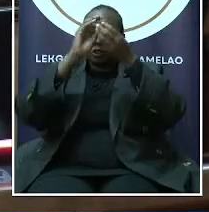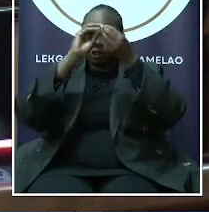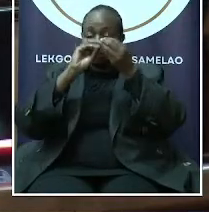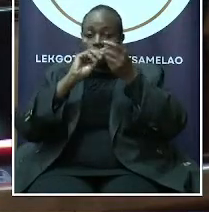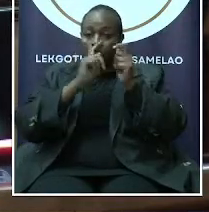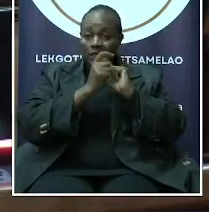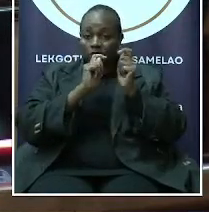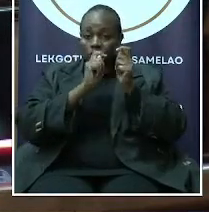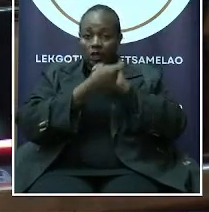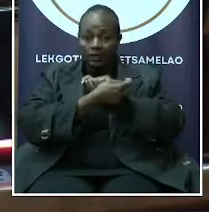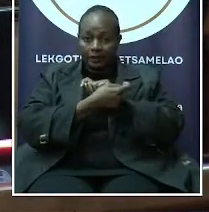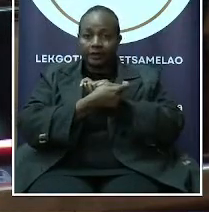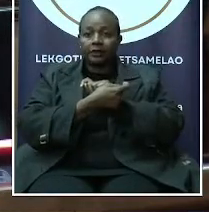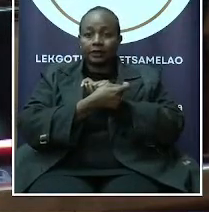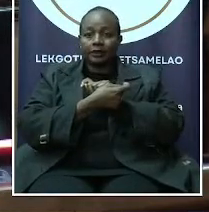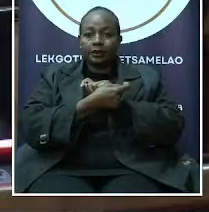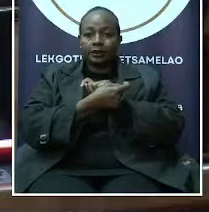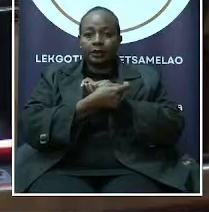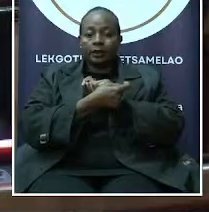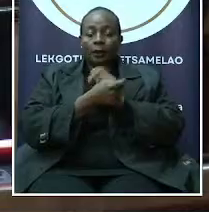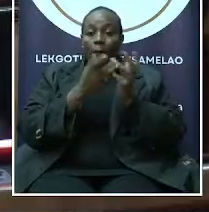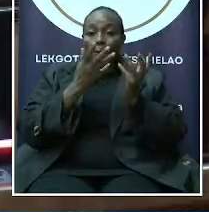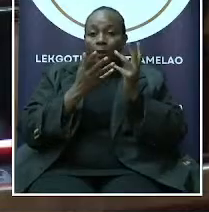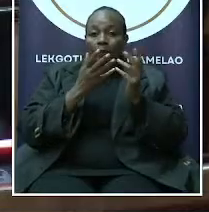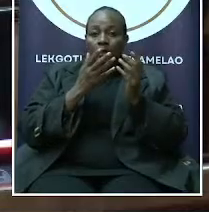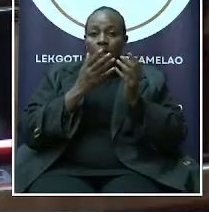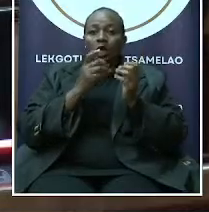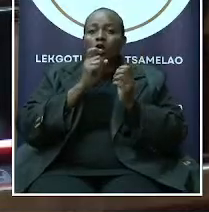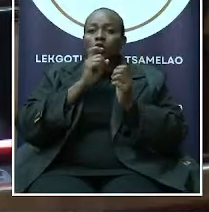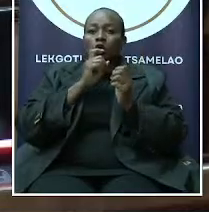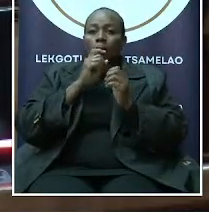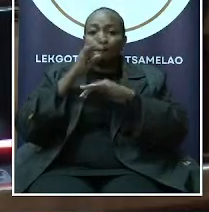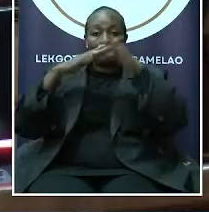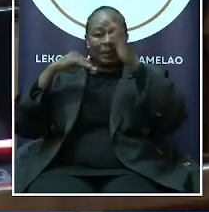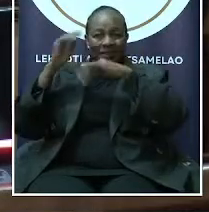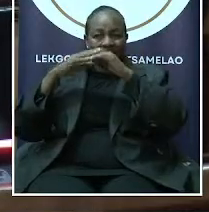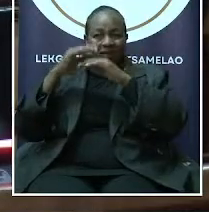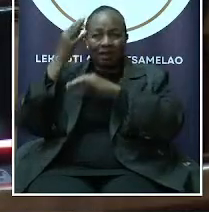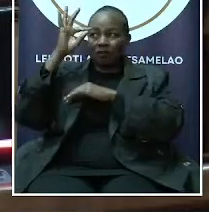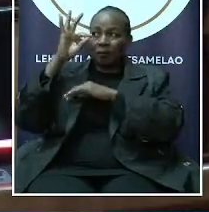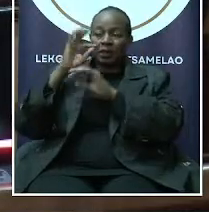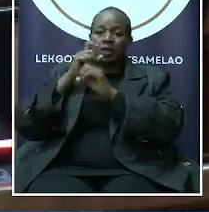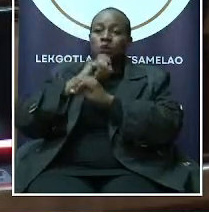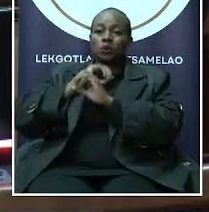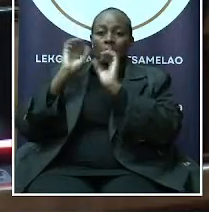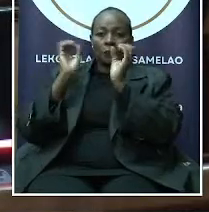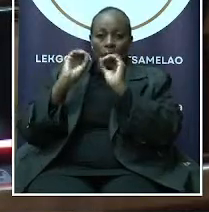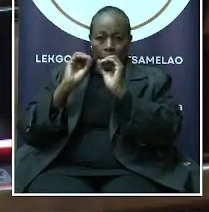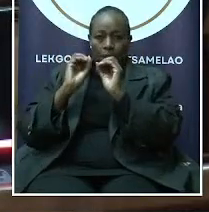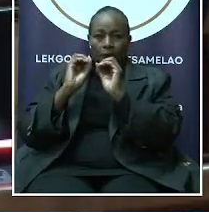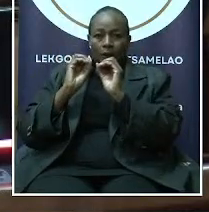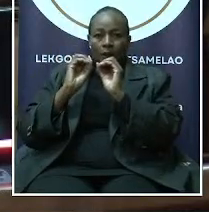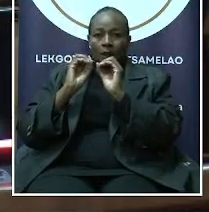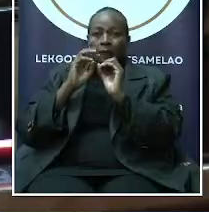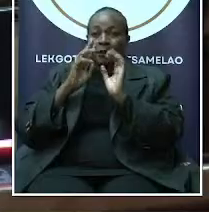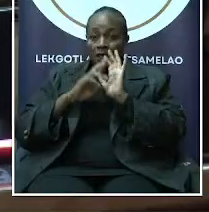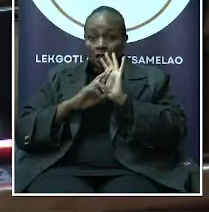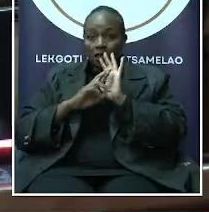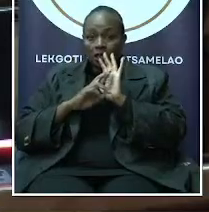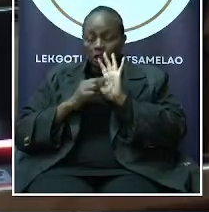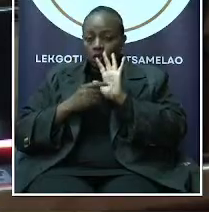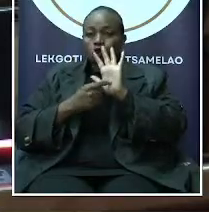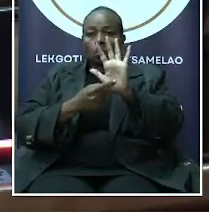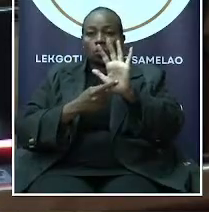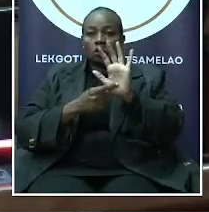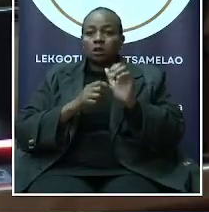of underused or unused public infrastructure represents a smart, sustainable,